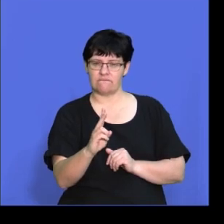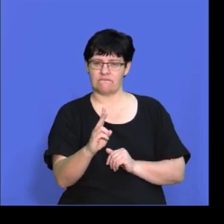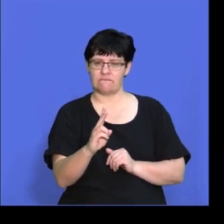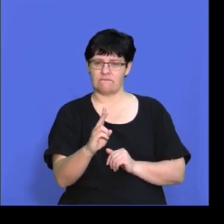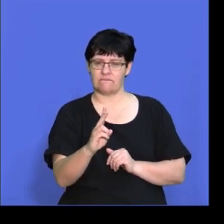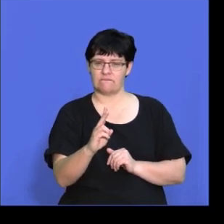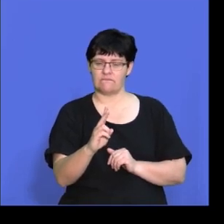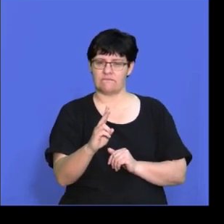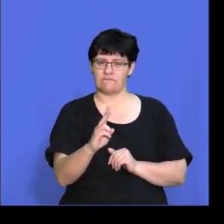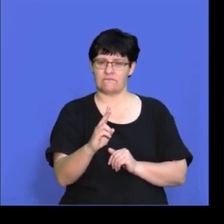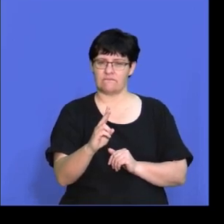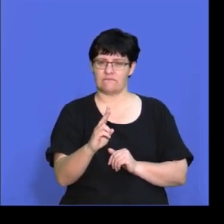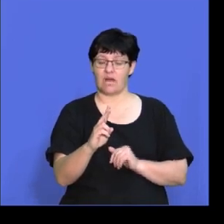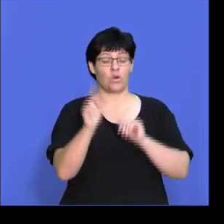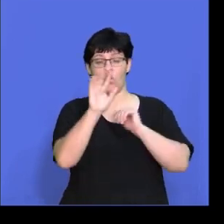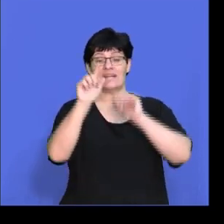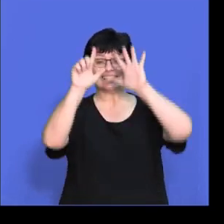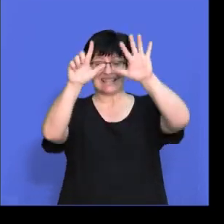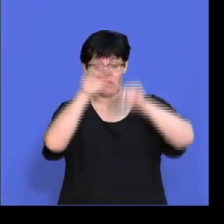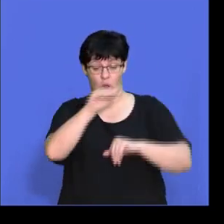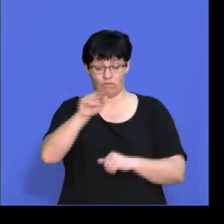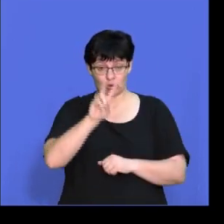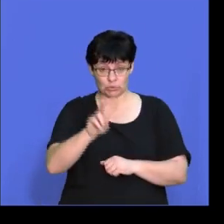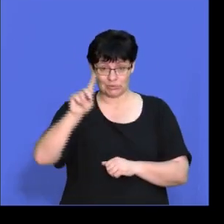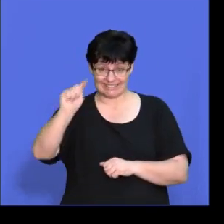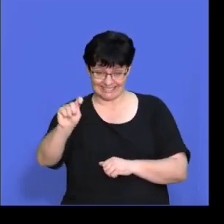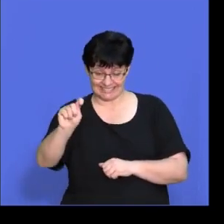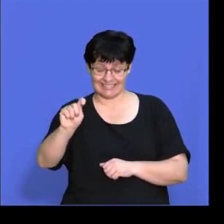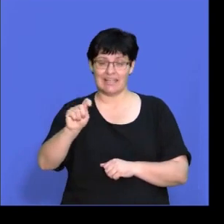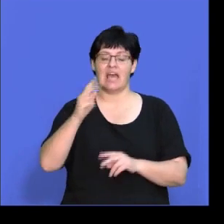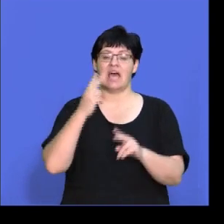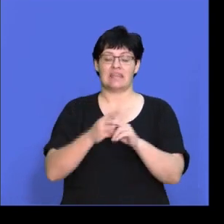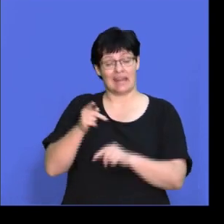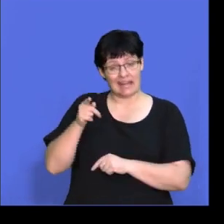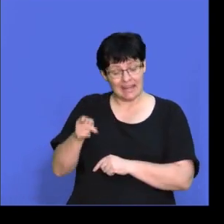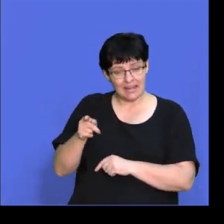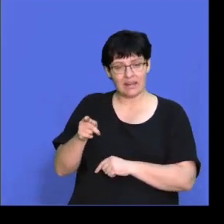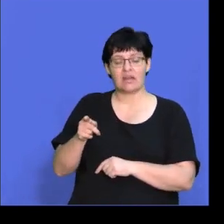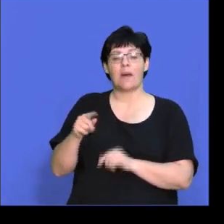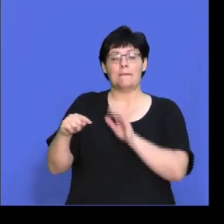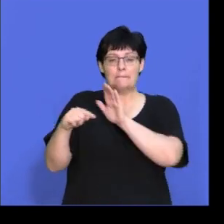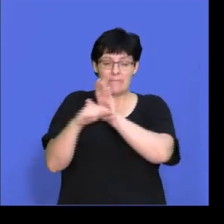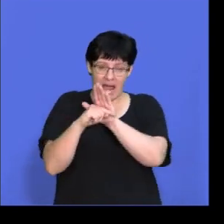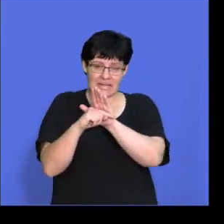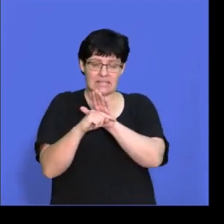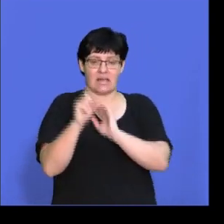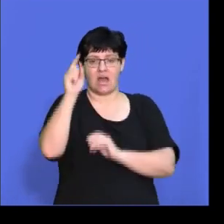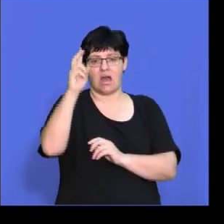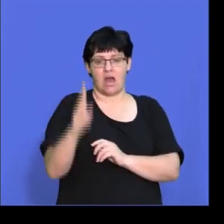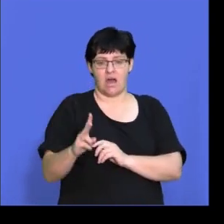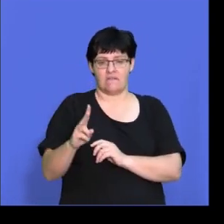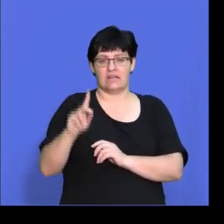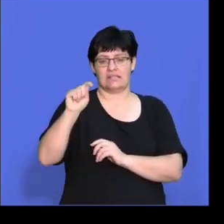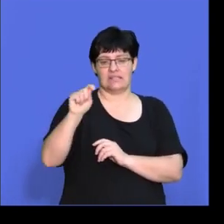half. This is a 7, so sorry, that's 7 over 2t. And then this over here becomes minus